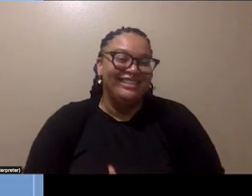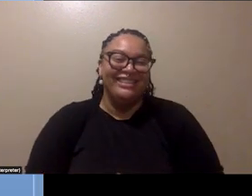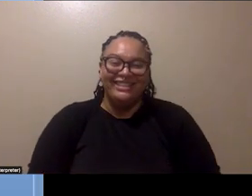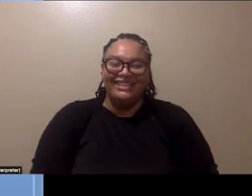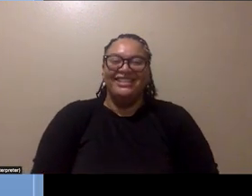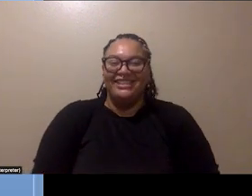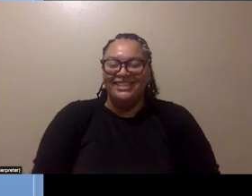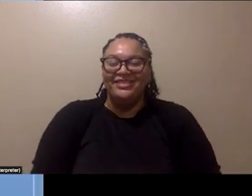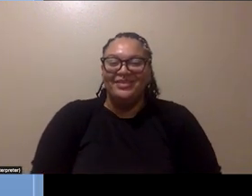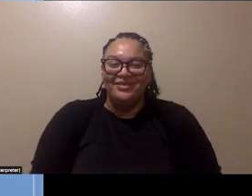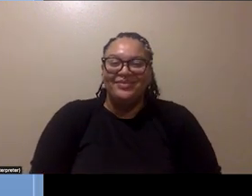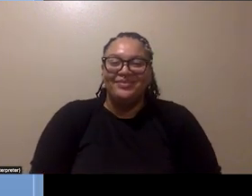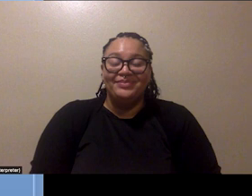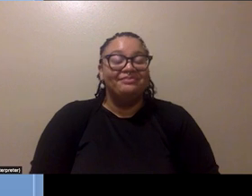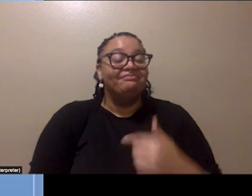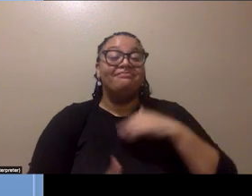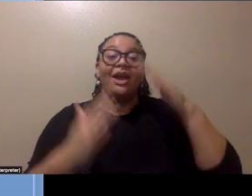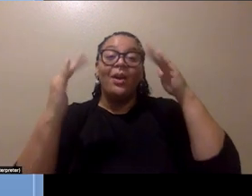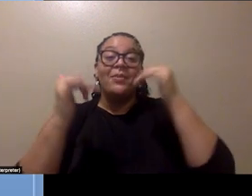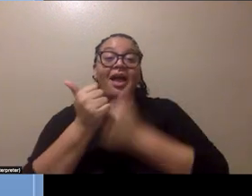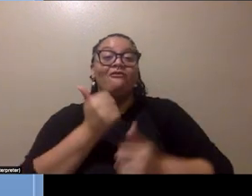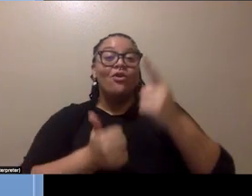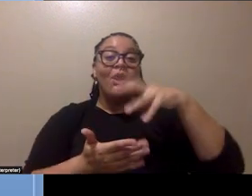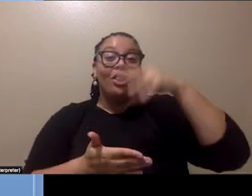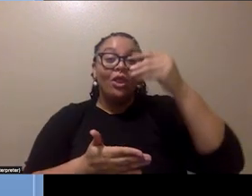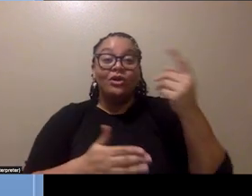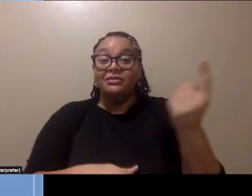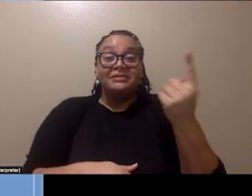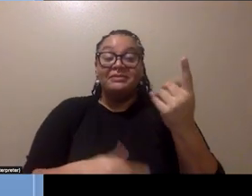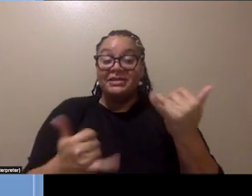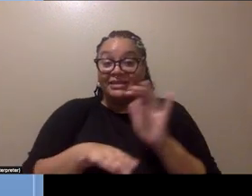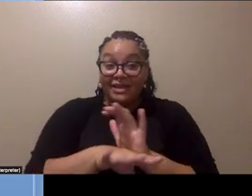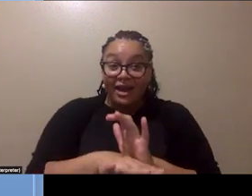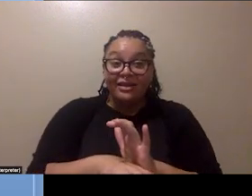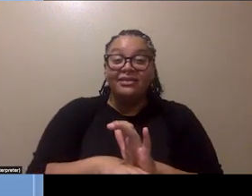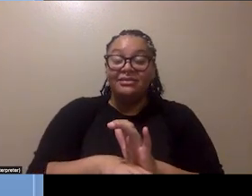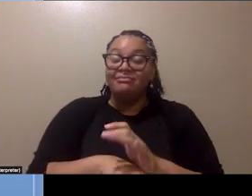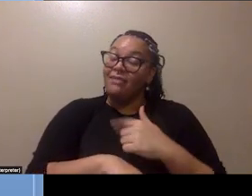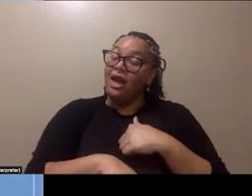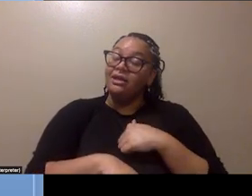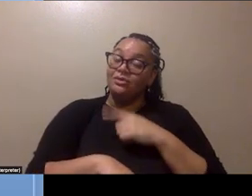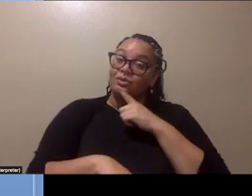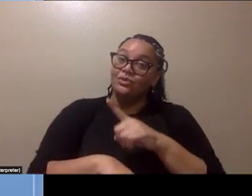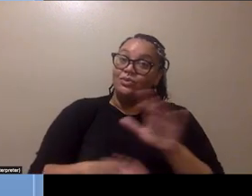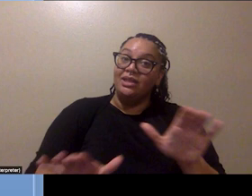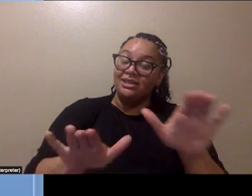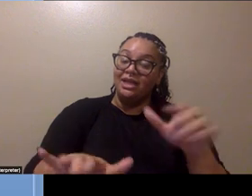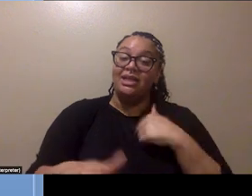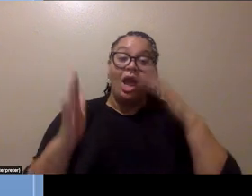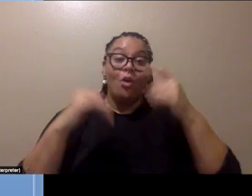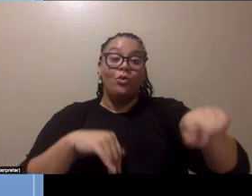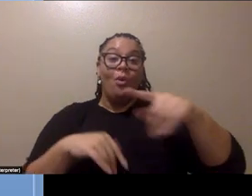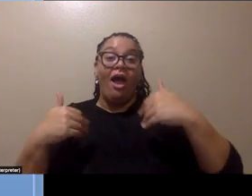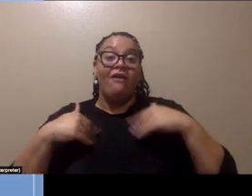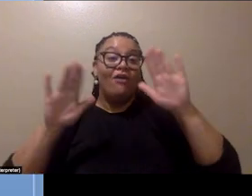I hope everyone learned something from this program. I definitely did. And I hope you have a great rest of your evening, everyone.